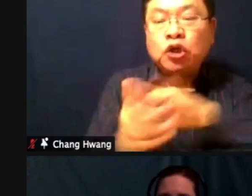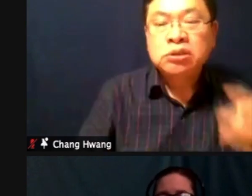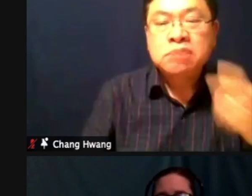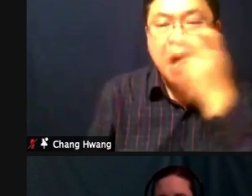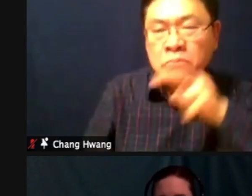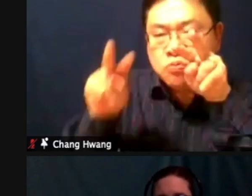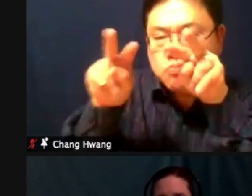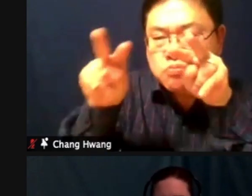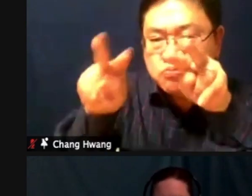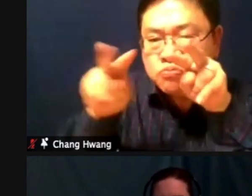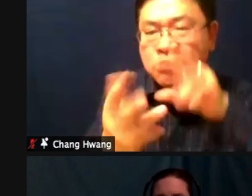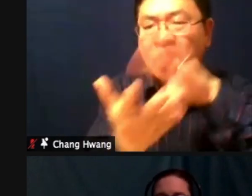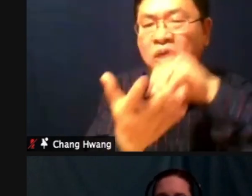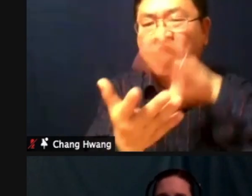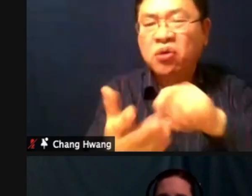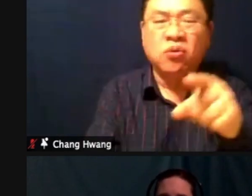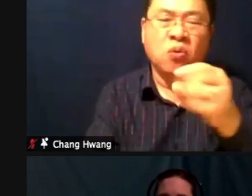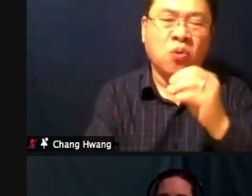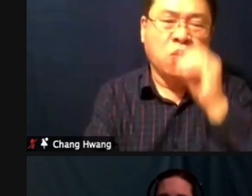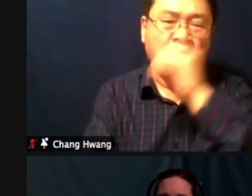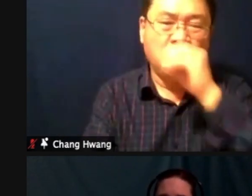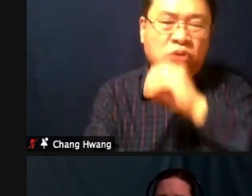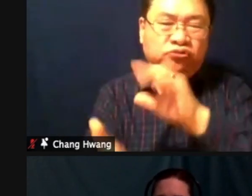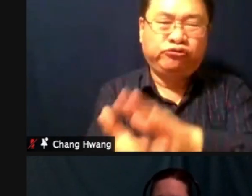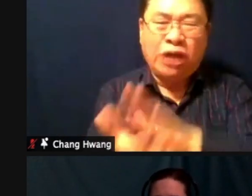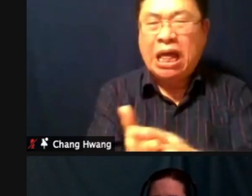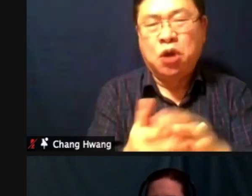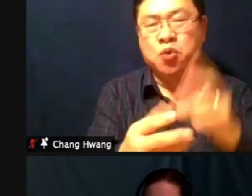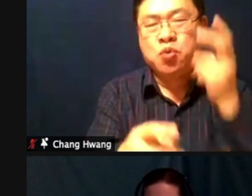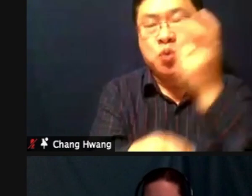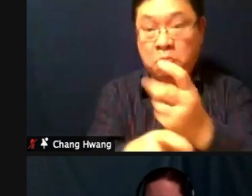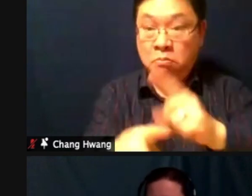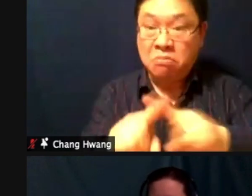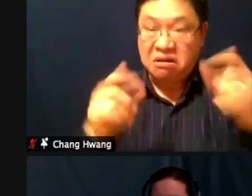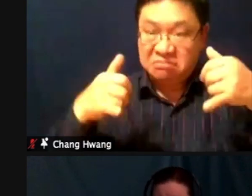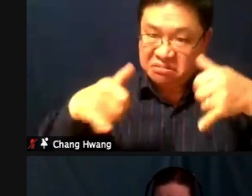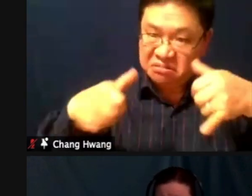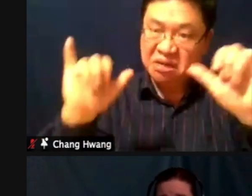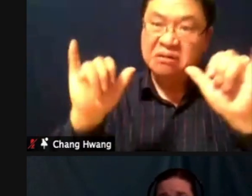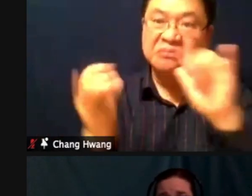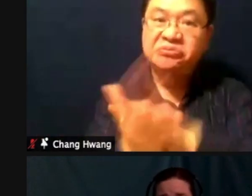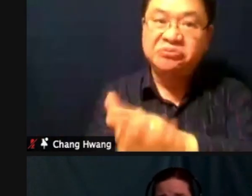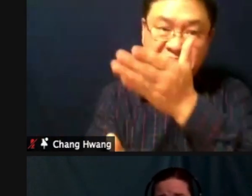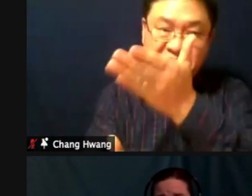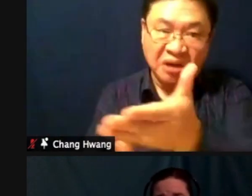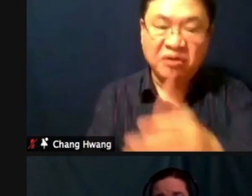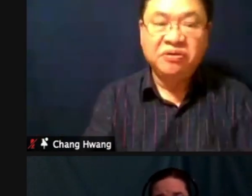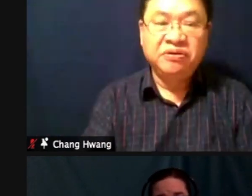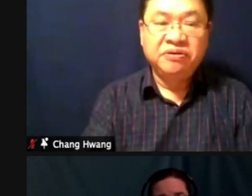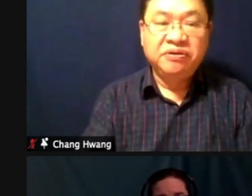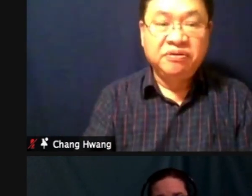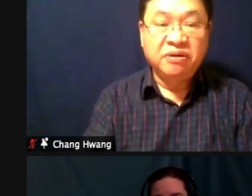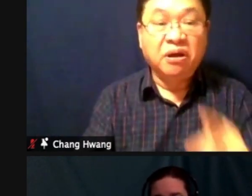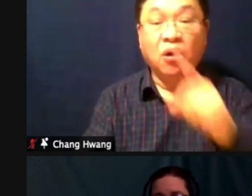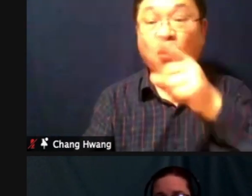Using mouthing, movements of the mouth. And deaf students watch that and try and take in language.